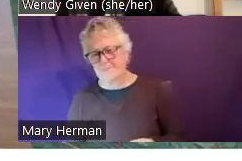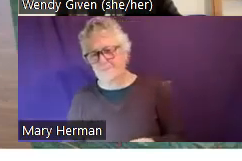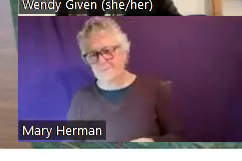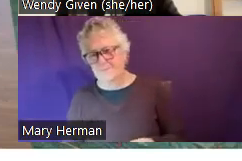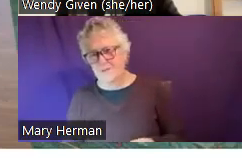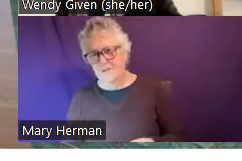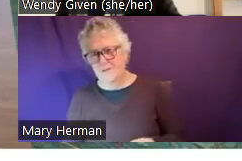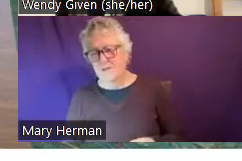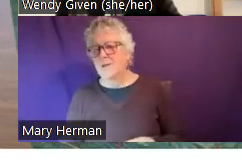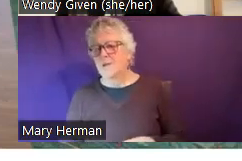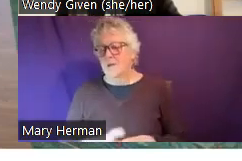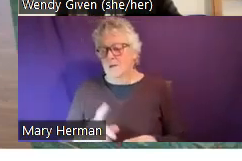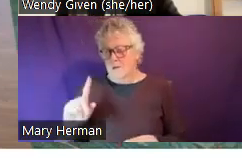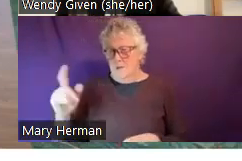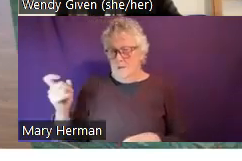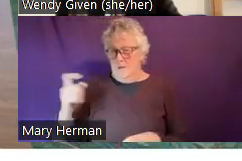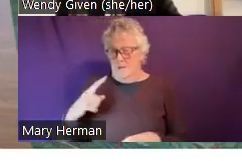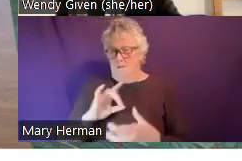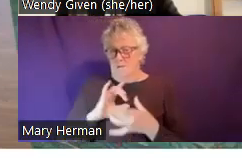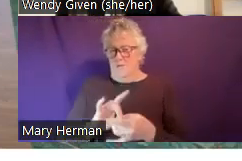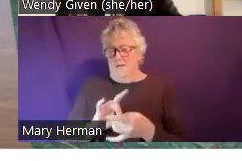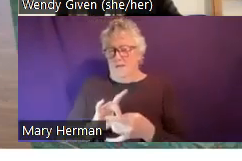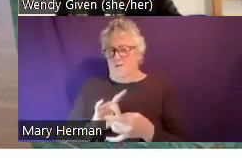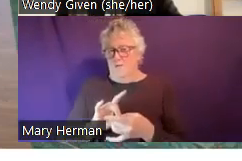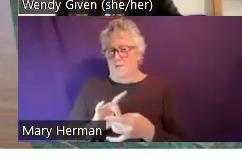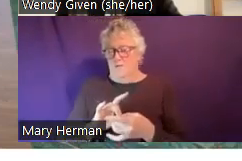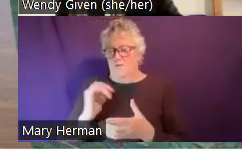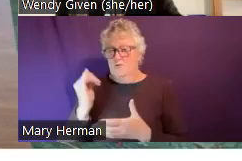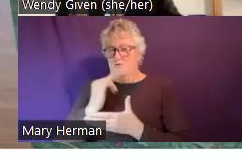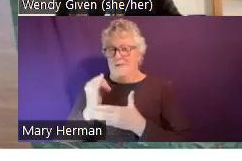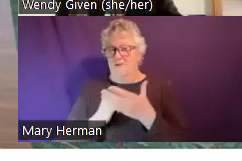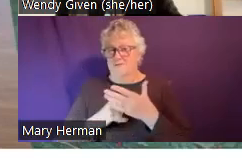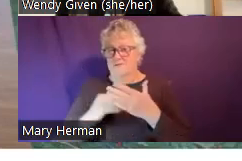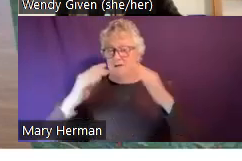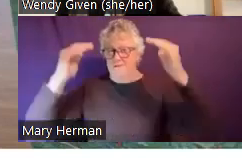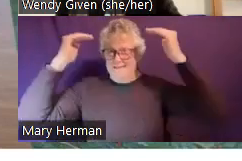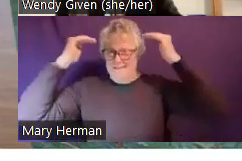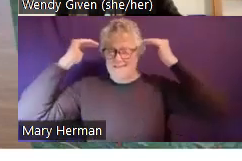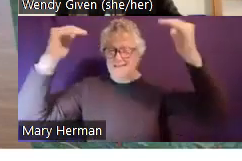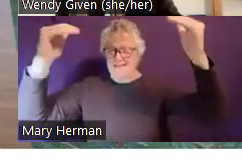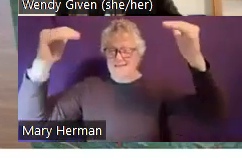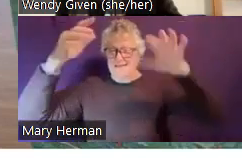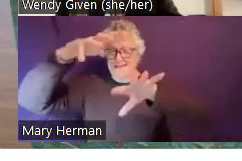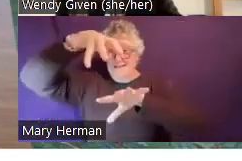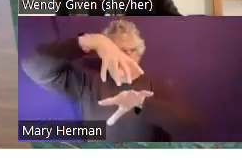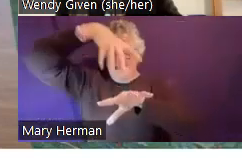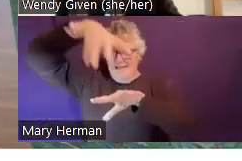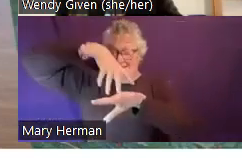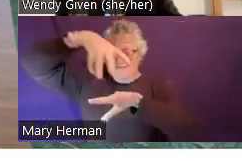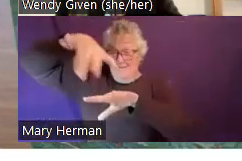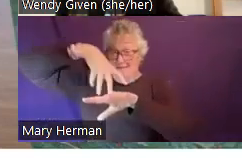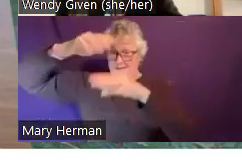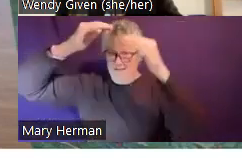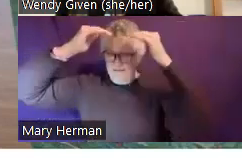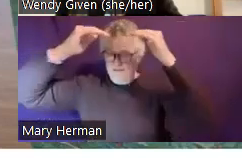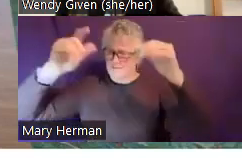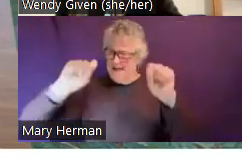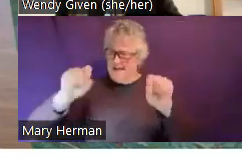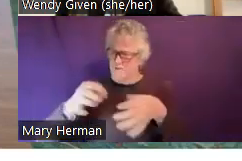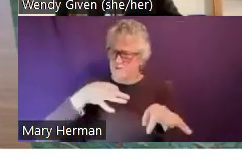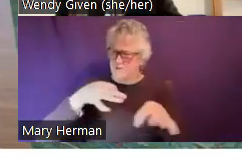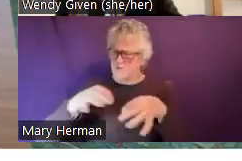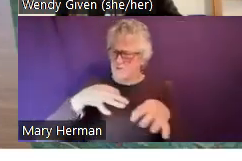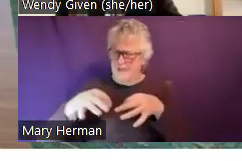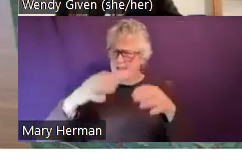So there's a question around the renderings of the ceiling, the slatted ceiling. Can you describe the ceiling regarding the